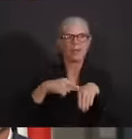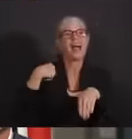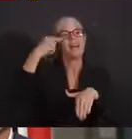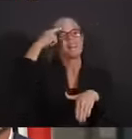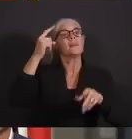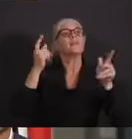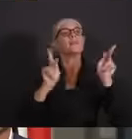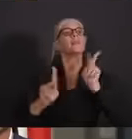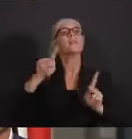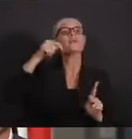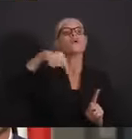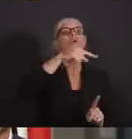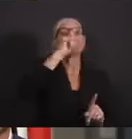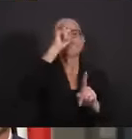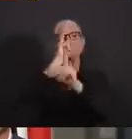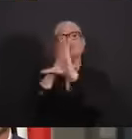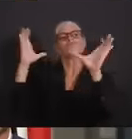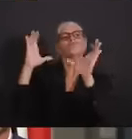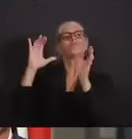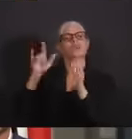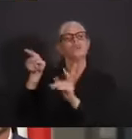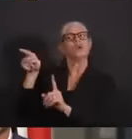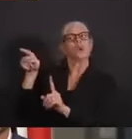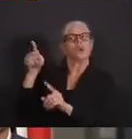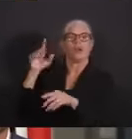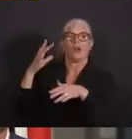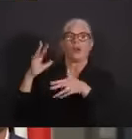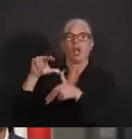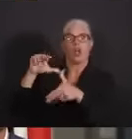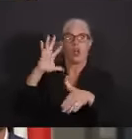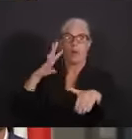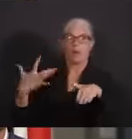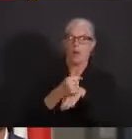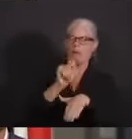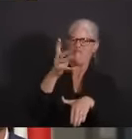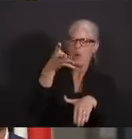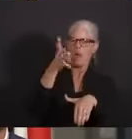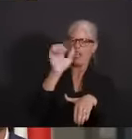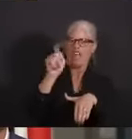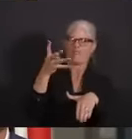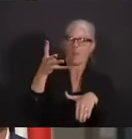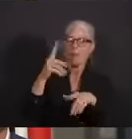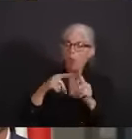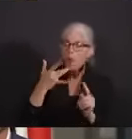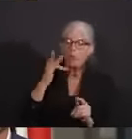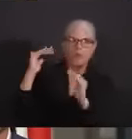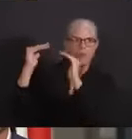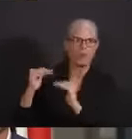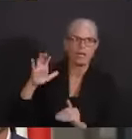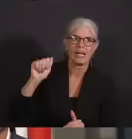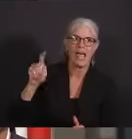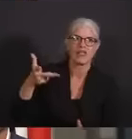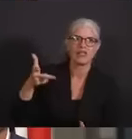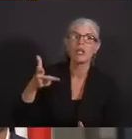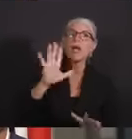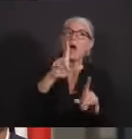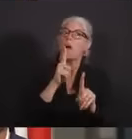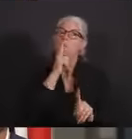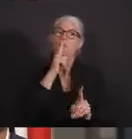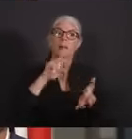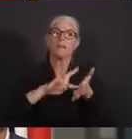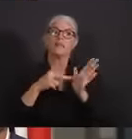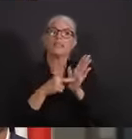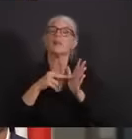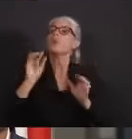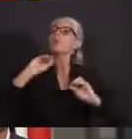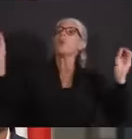ashore as a pretty strong 4. And it ended up coming as basically a mid-level 3. Now, it doesn't mean there's not storm surge. It doesn't mean